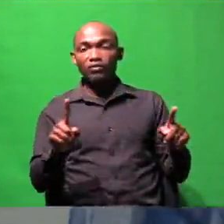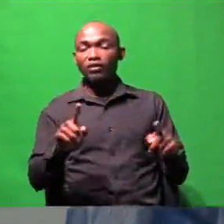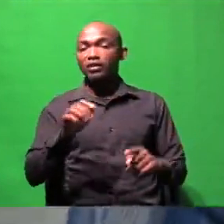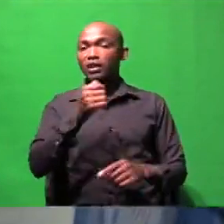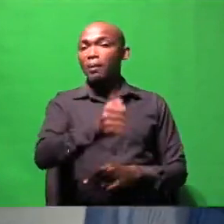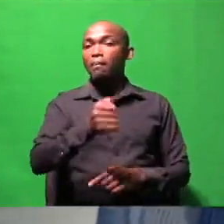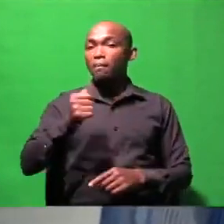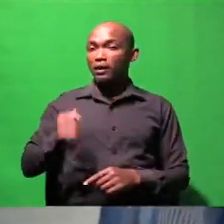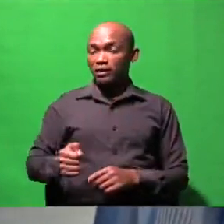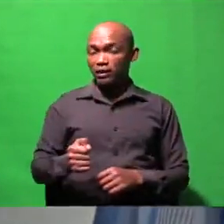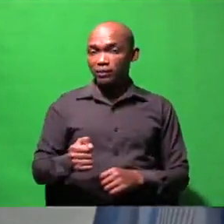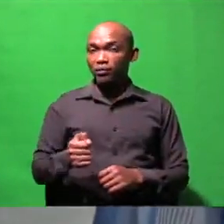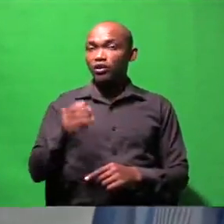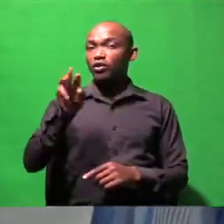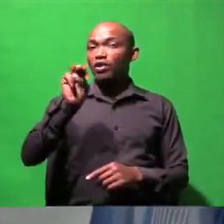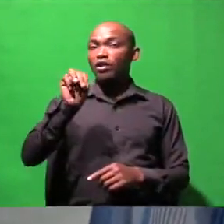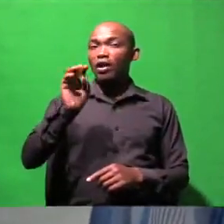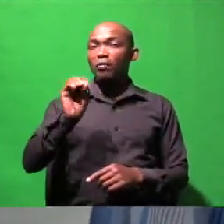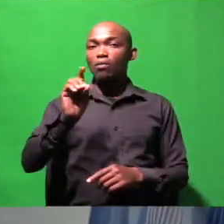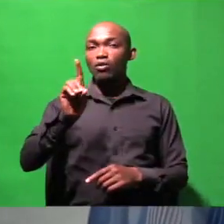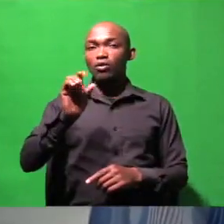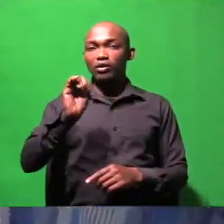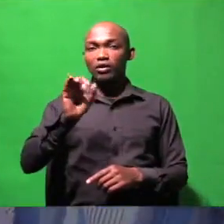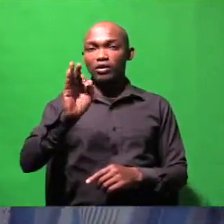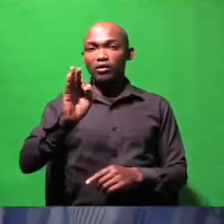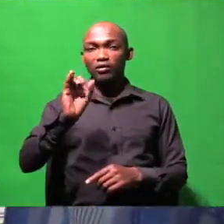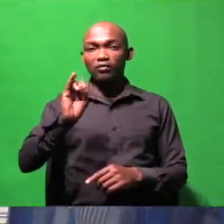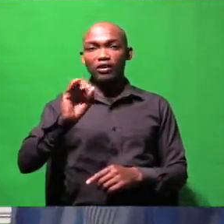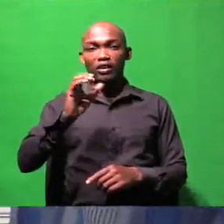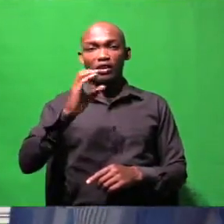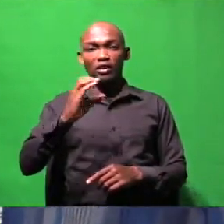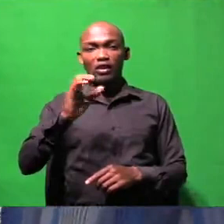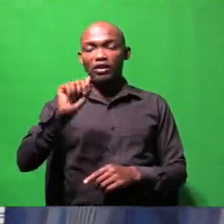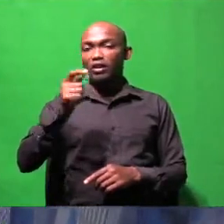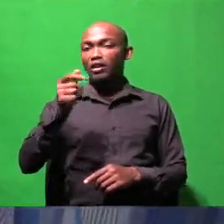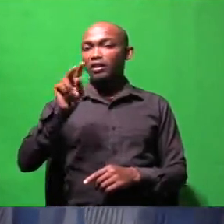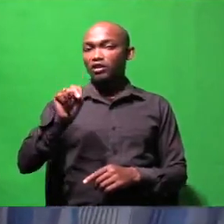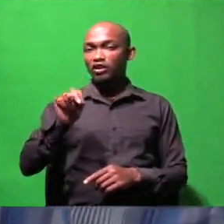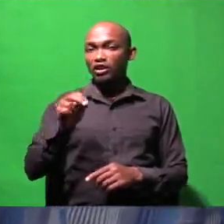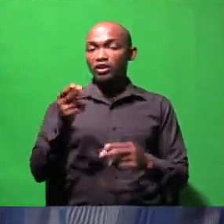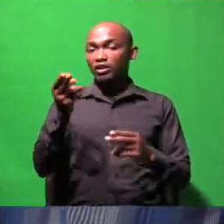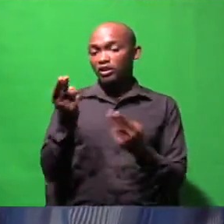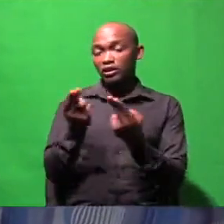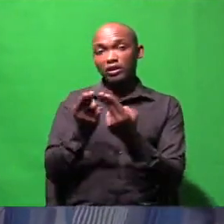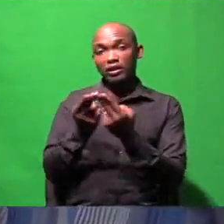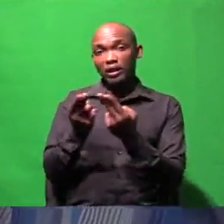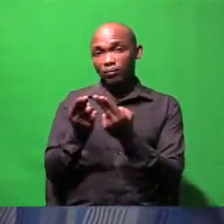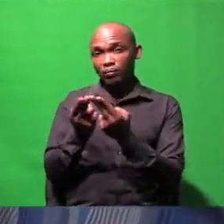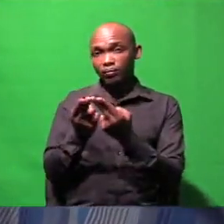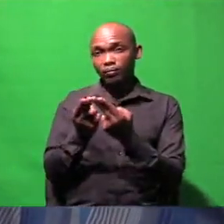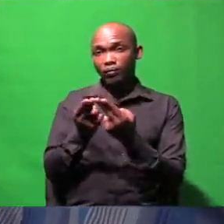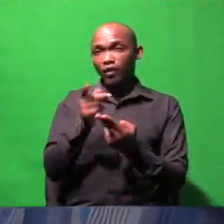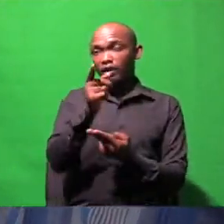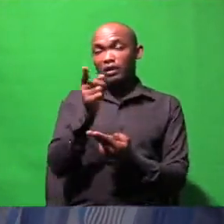So the modification of this postulate, this may match over here. Atom